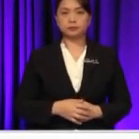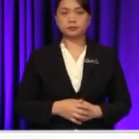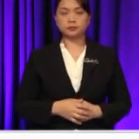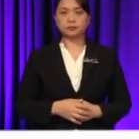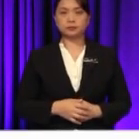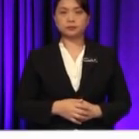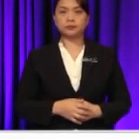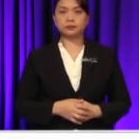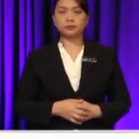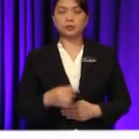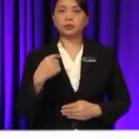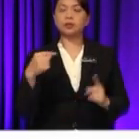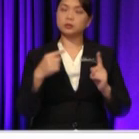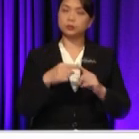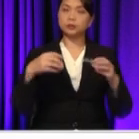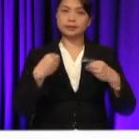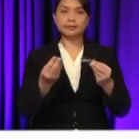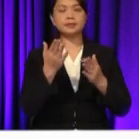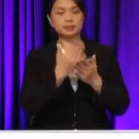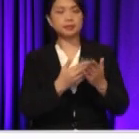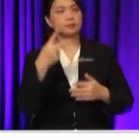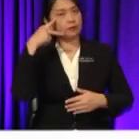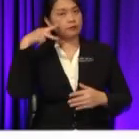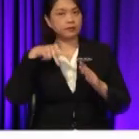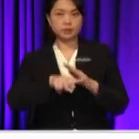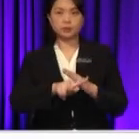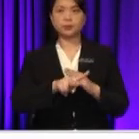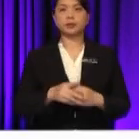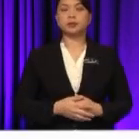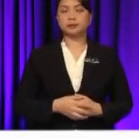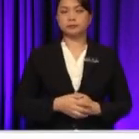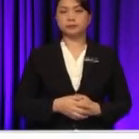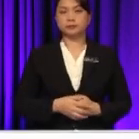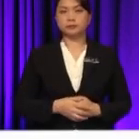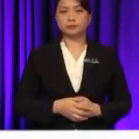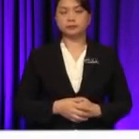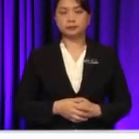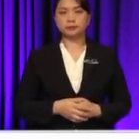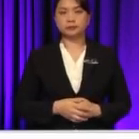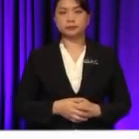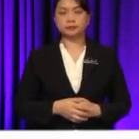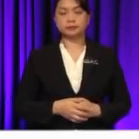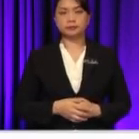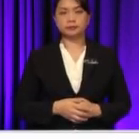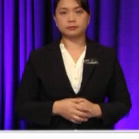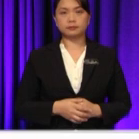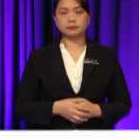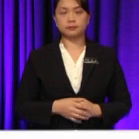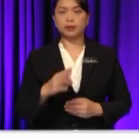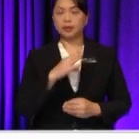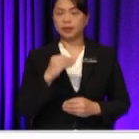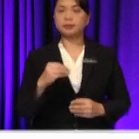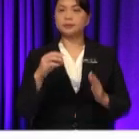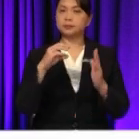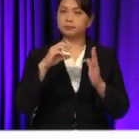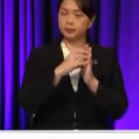overview about our feelings towards our preference. Next, we have paragraph two, paragraph three, and paragraph four, where we explain our reasons using a